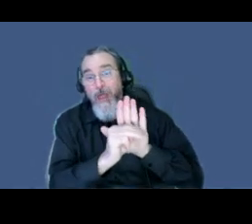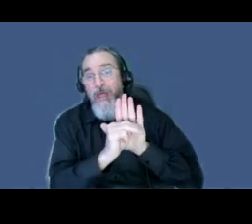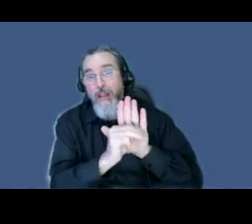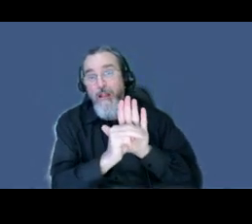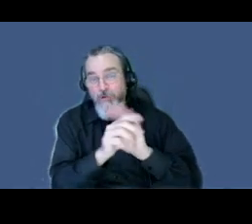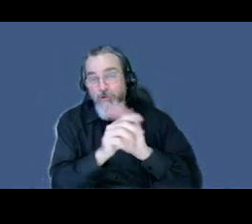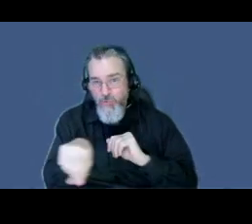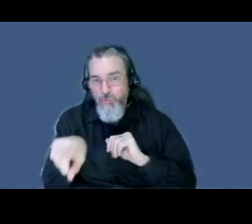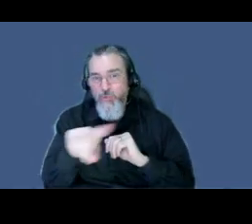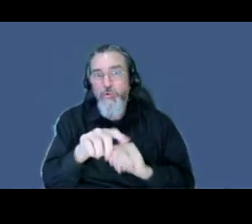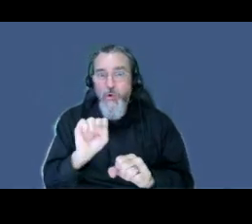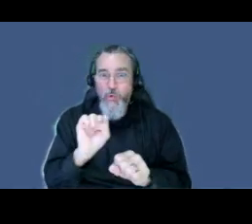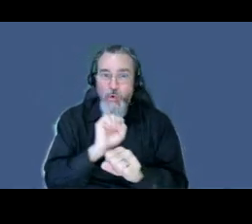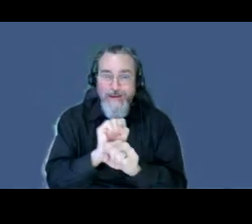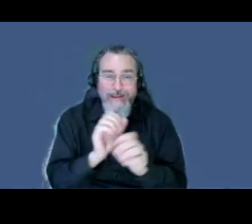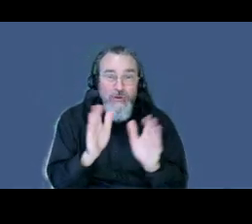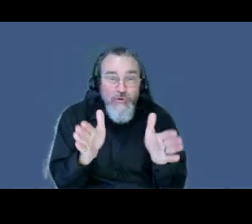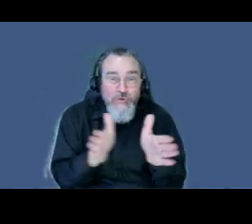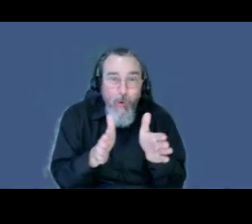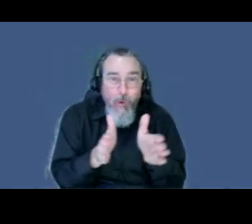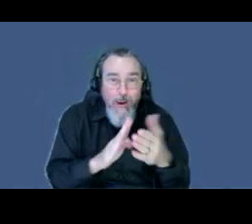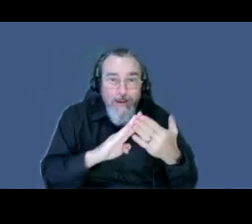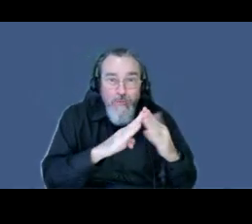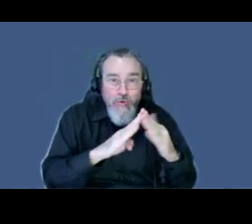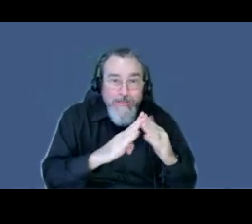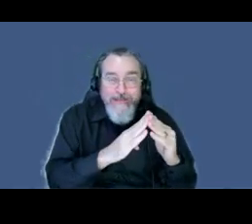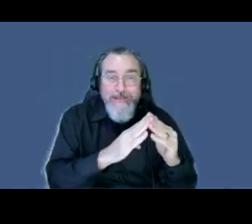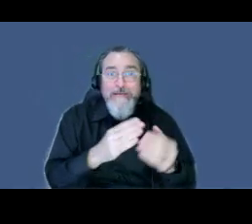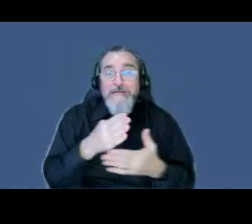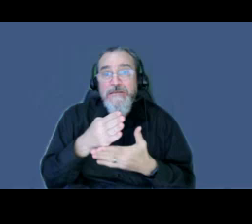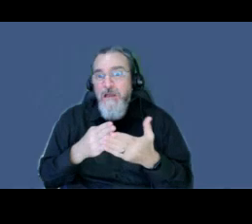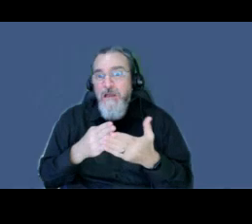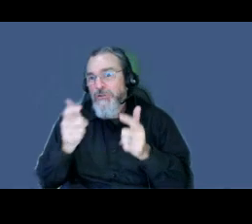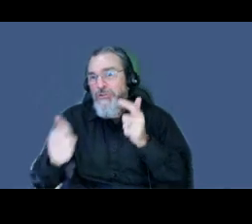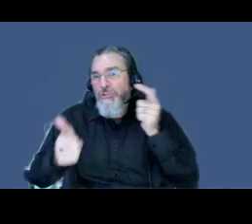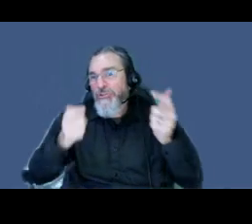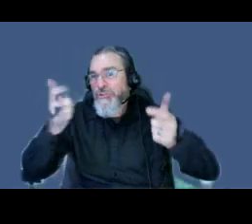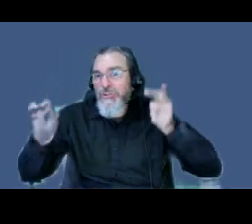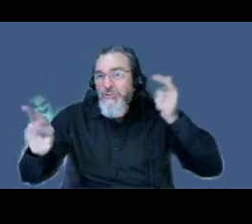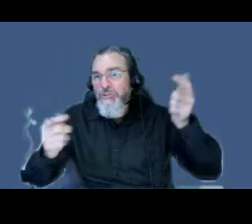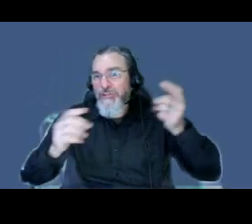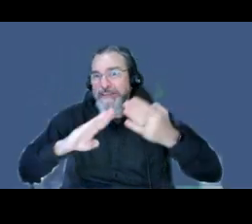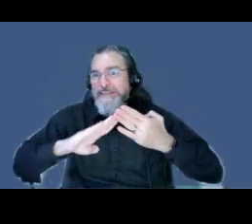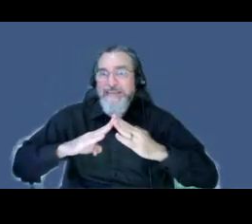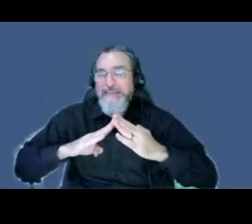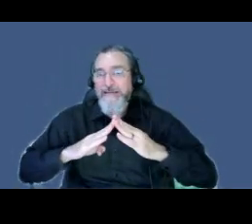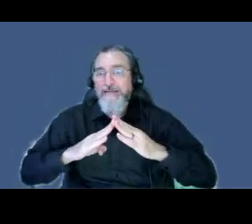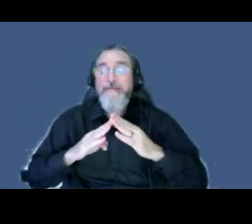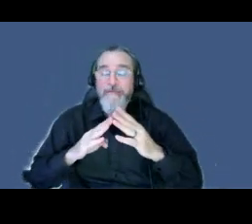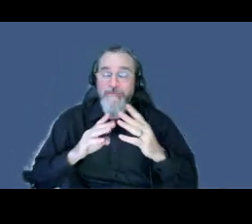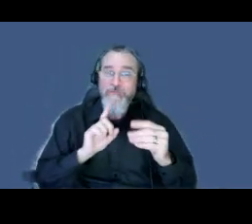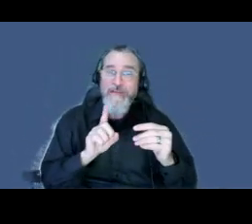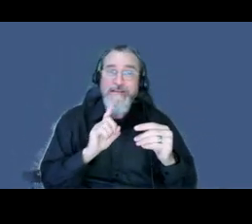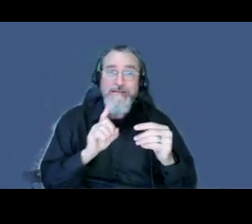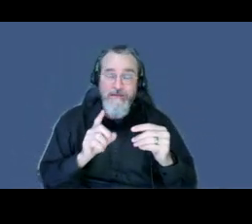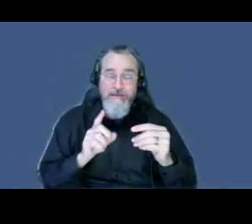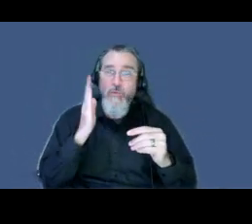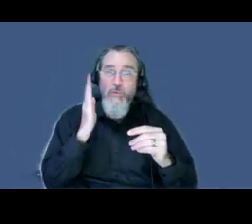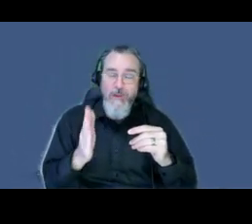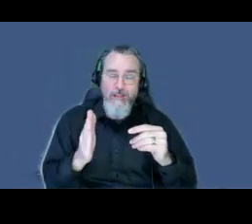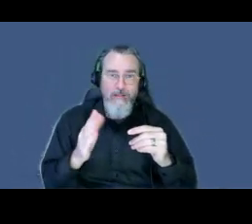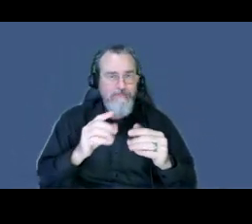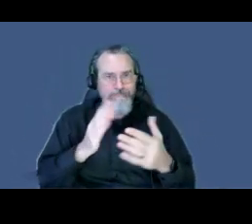with relatively small communities, others with some of the largest cities in the nation. And it is going to be across that